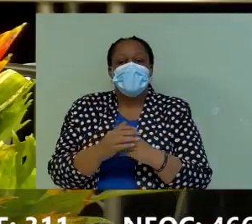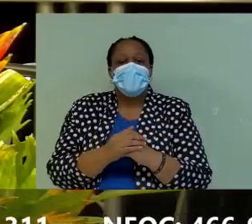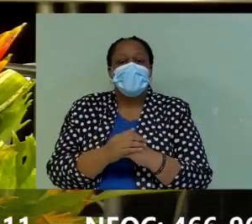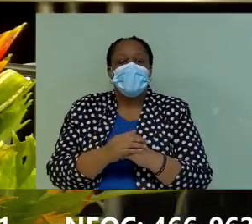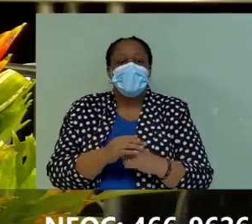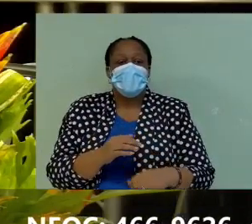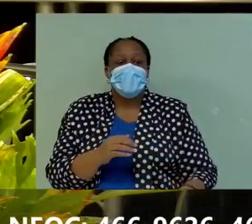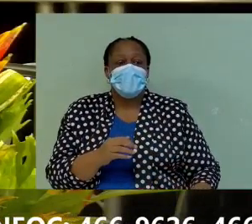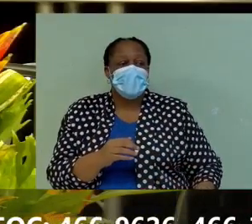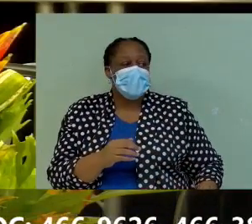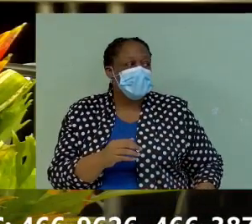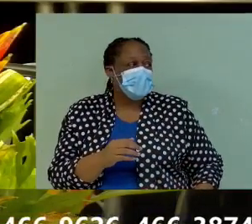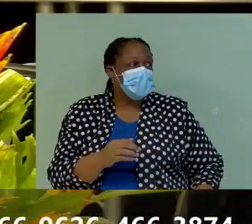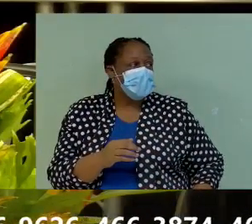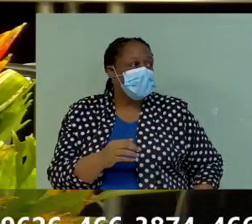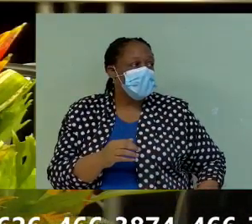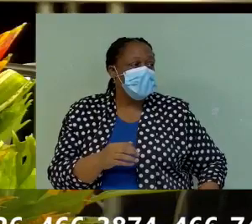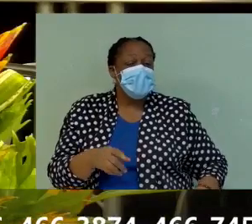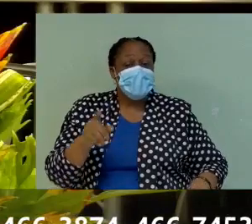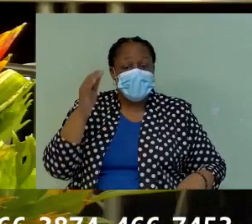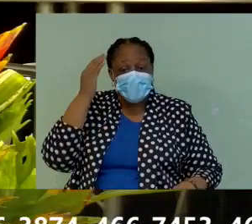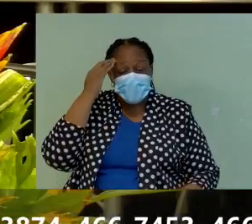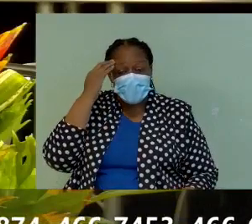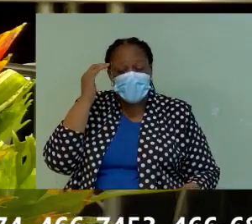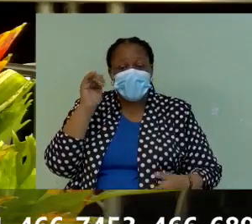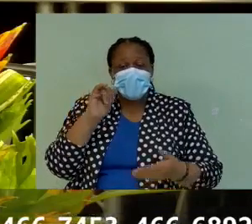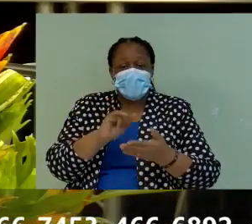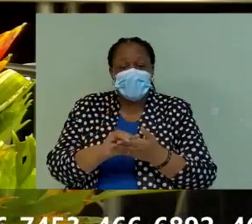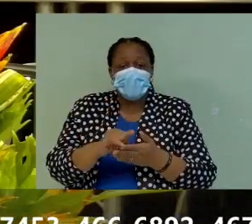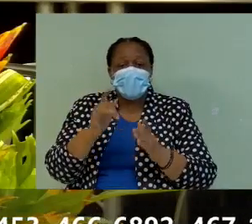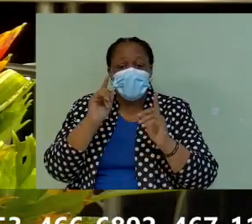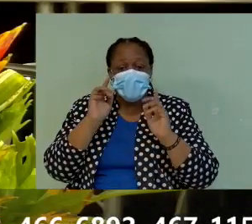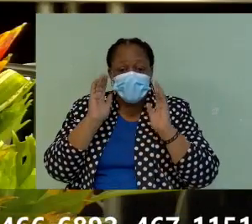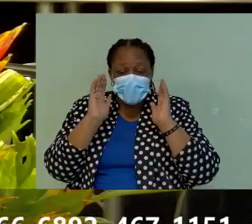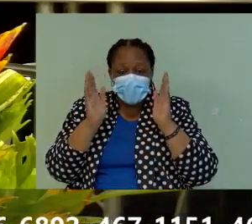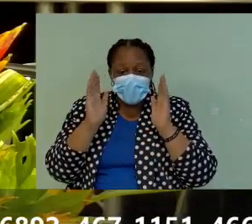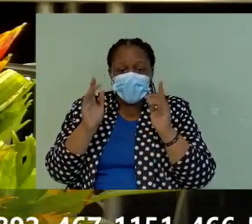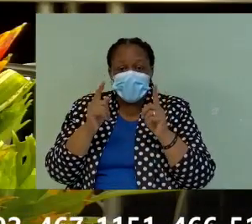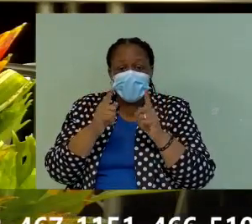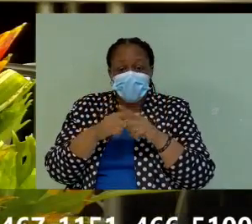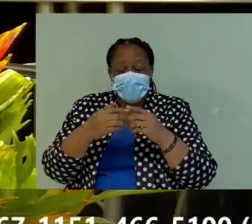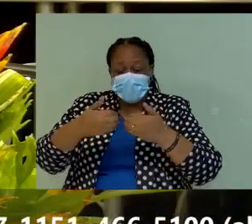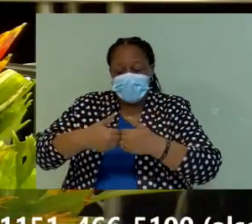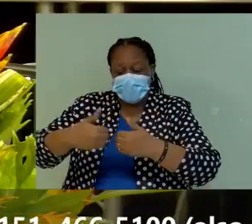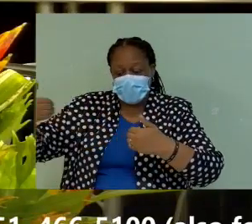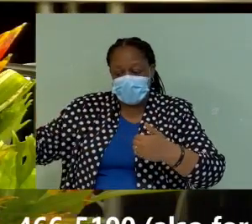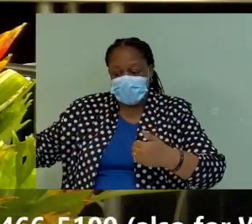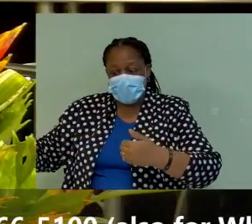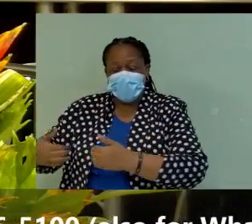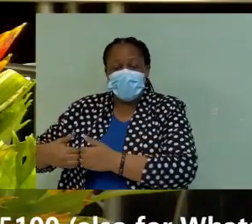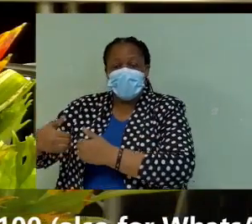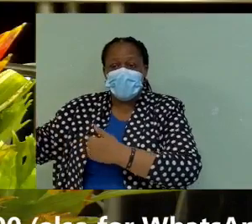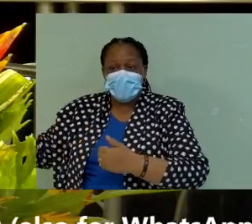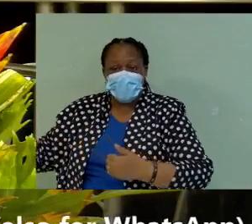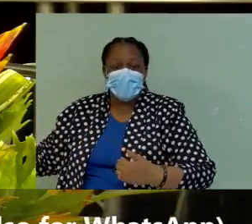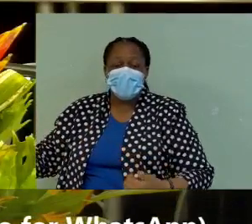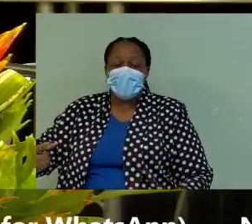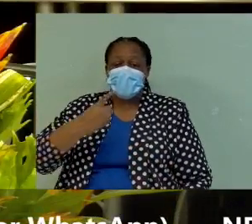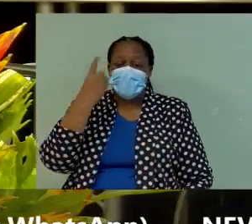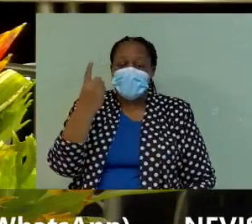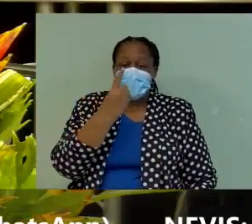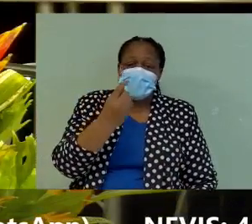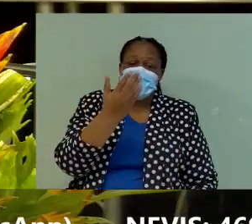registration. Please note, in an effort to adhere to the new physical distancing protocols, only